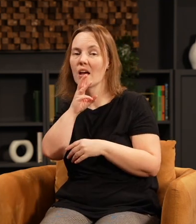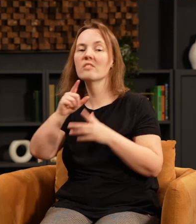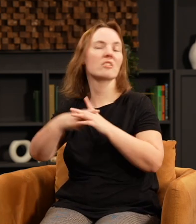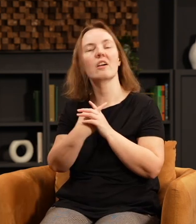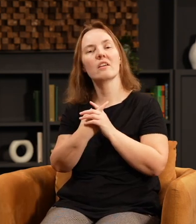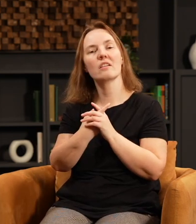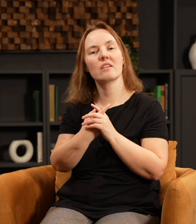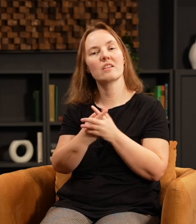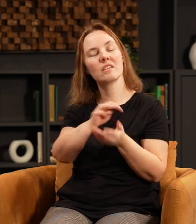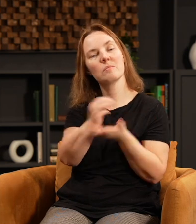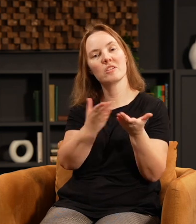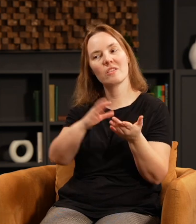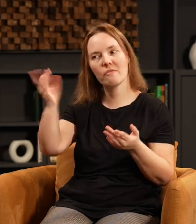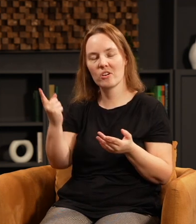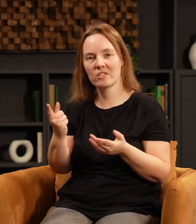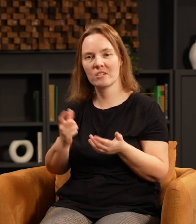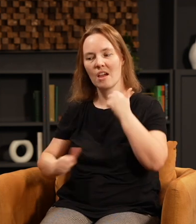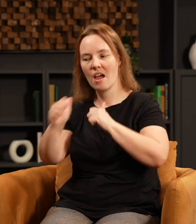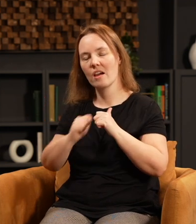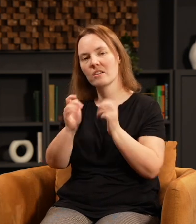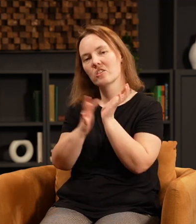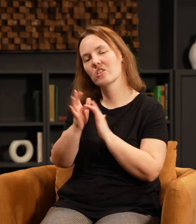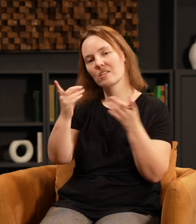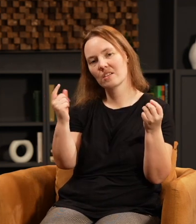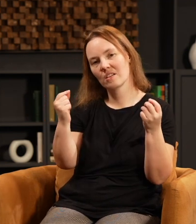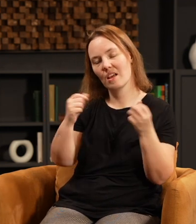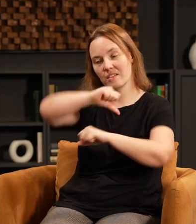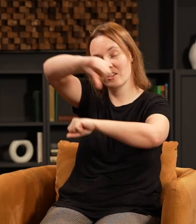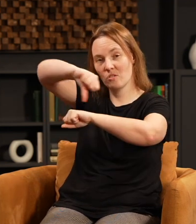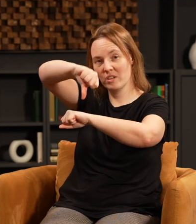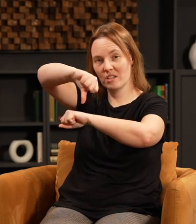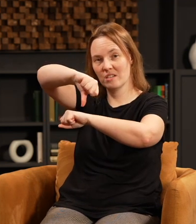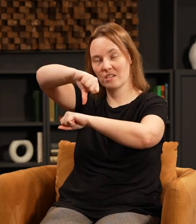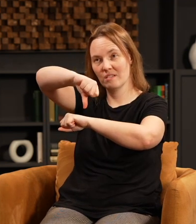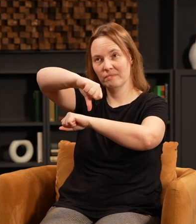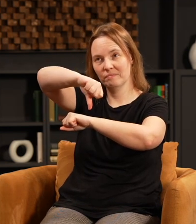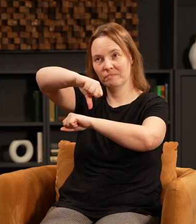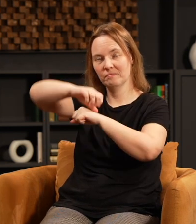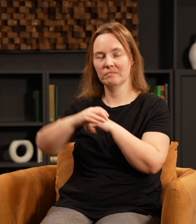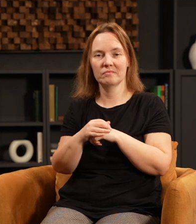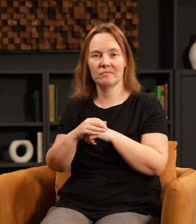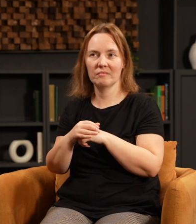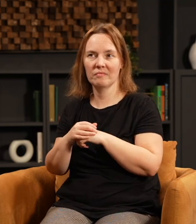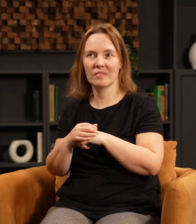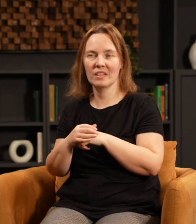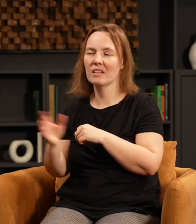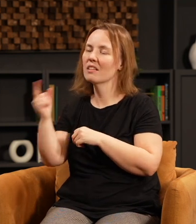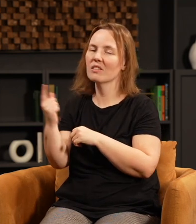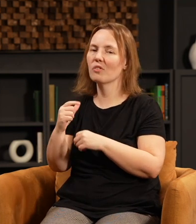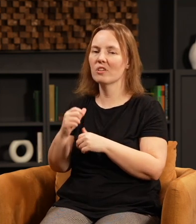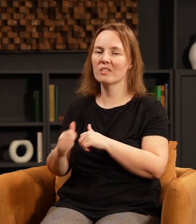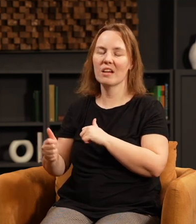the first act that Jesus performs as the anointed, now we know he worked a miracle at the wedding of Canaan, but his first act as the anointed